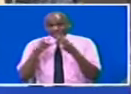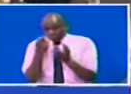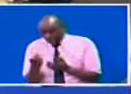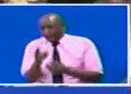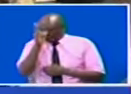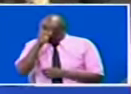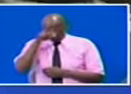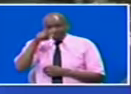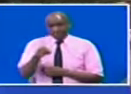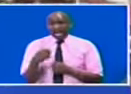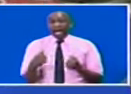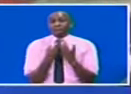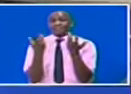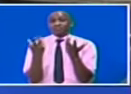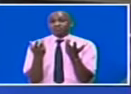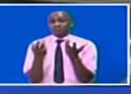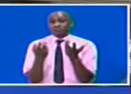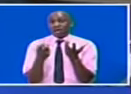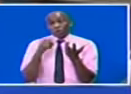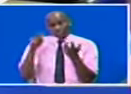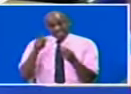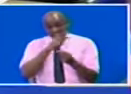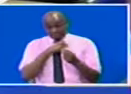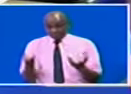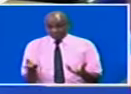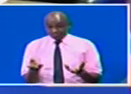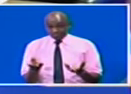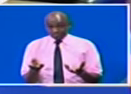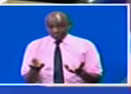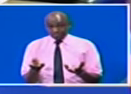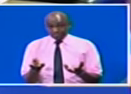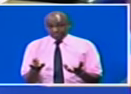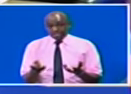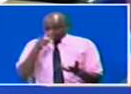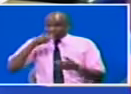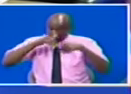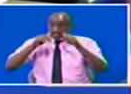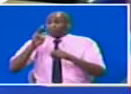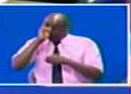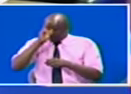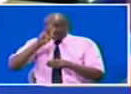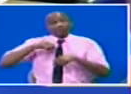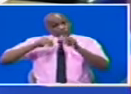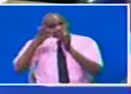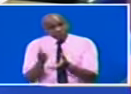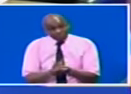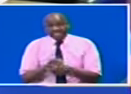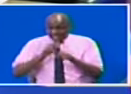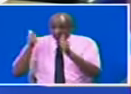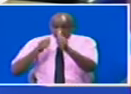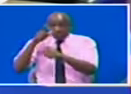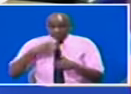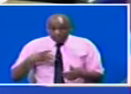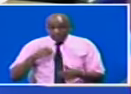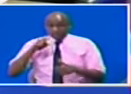the local Rwenzururu King Charles Mumbere's palace. They were pursued by security forces. And when they were pursued, they